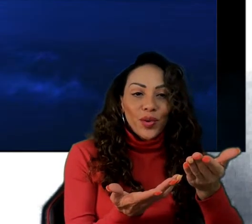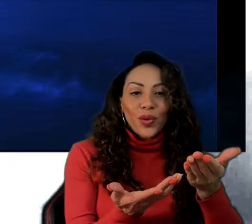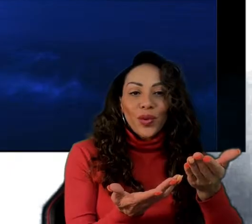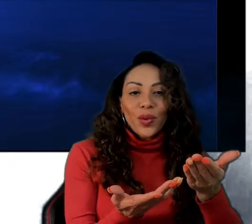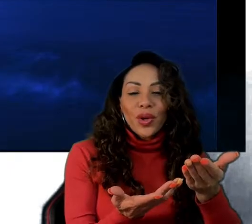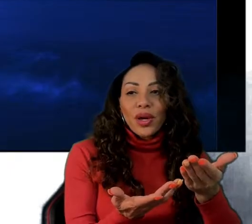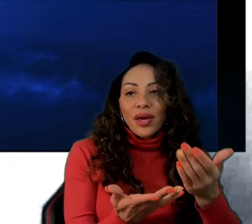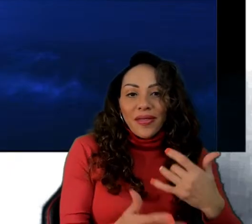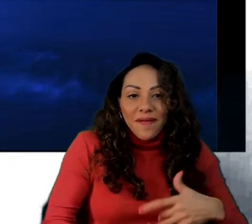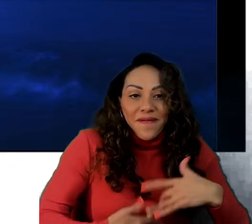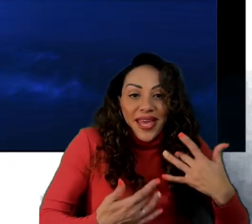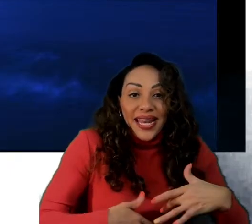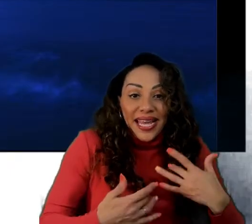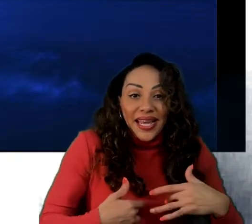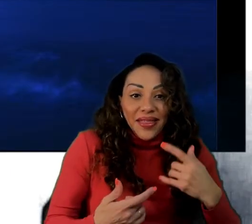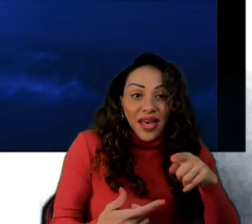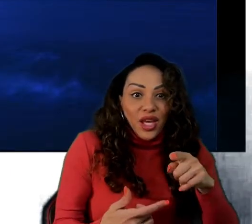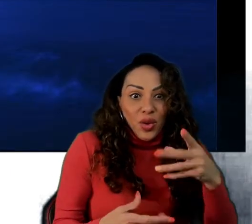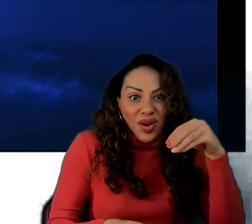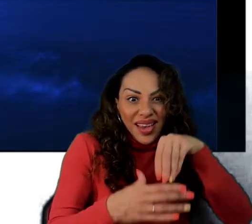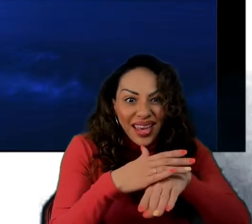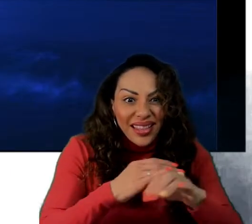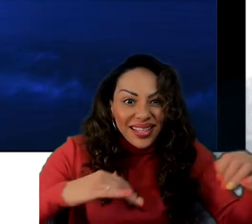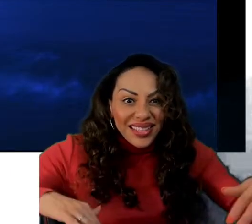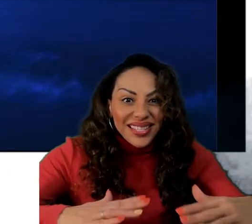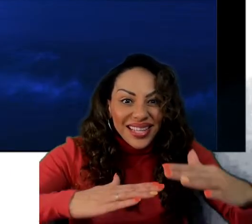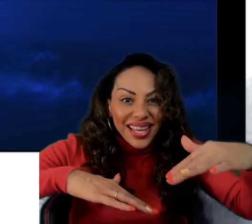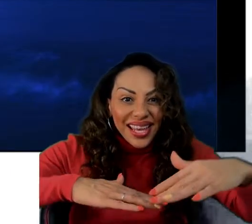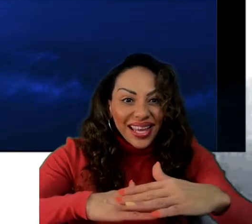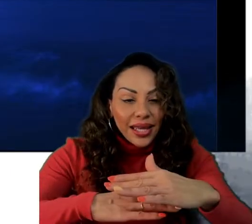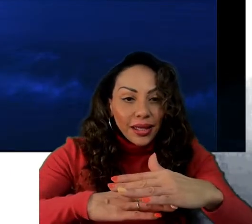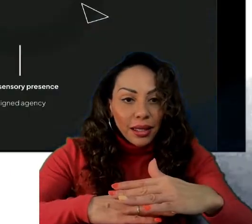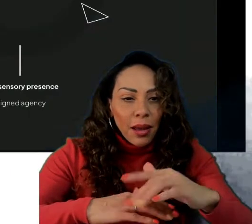there, all coming together in the present moment.